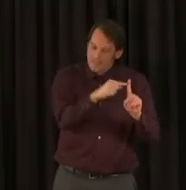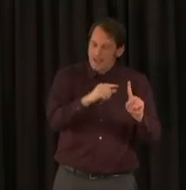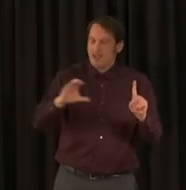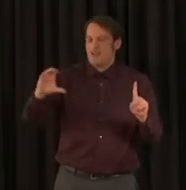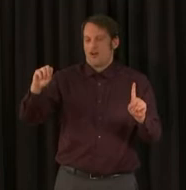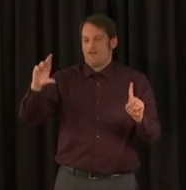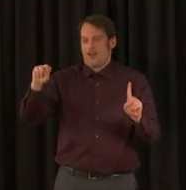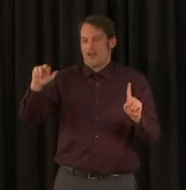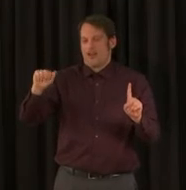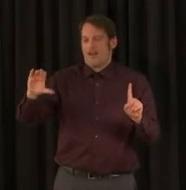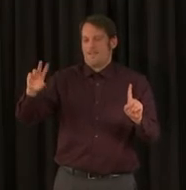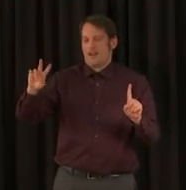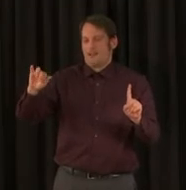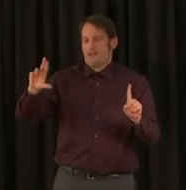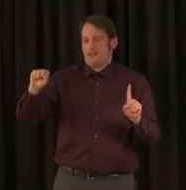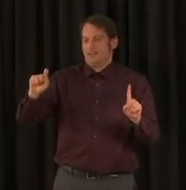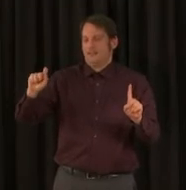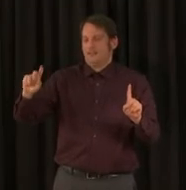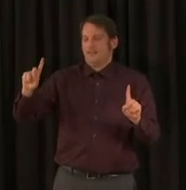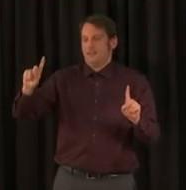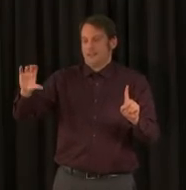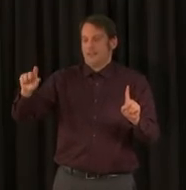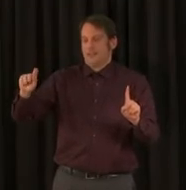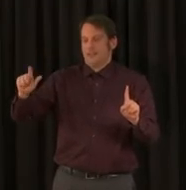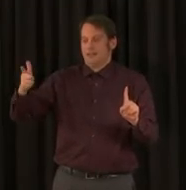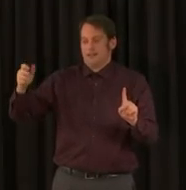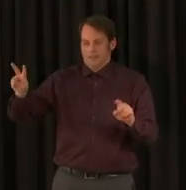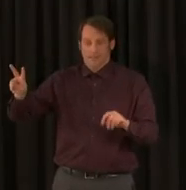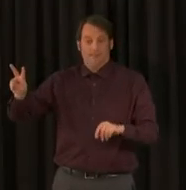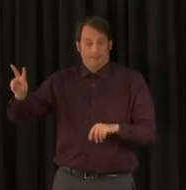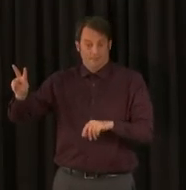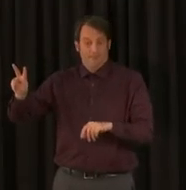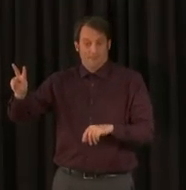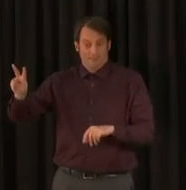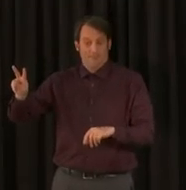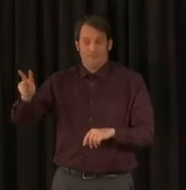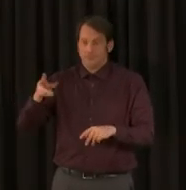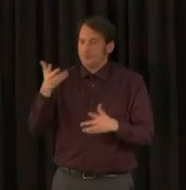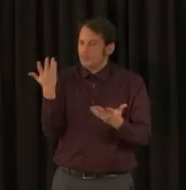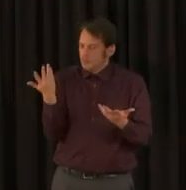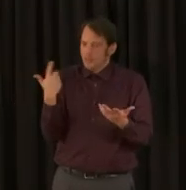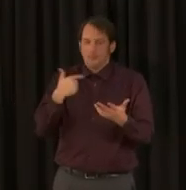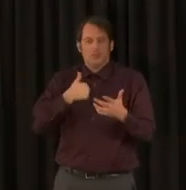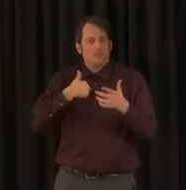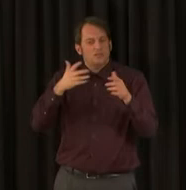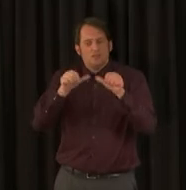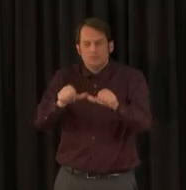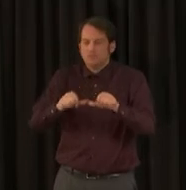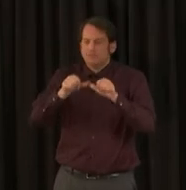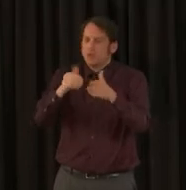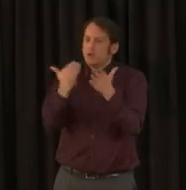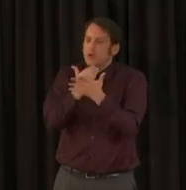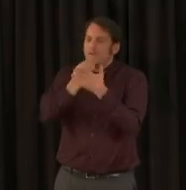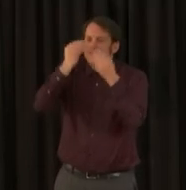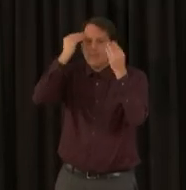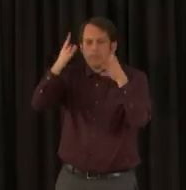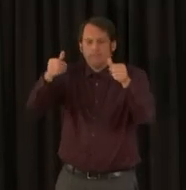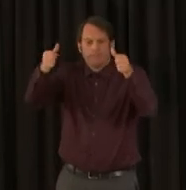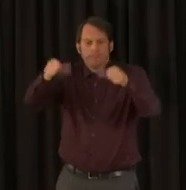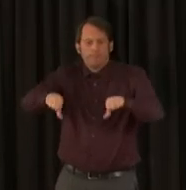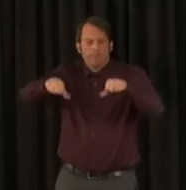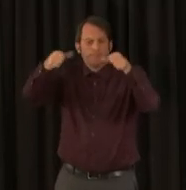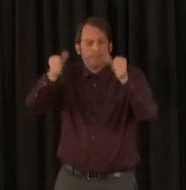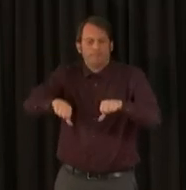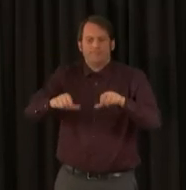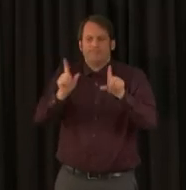coronavirus.dc.gov/bridge-fund. So wanted to make sure that we gave that important update, and we'll, of course, keep putting that up on our website and sharing it